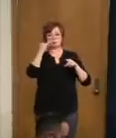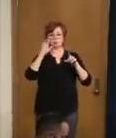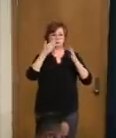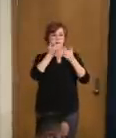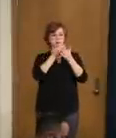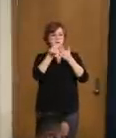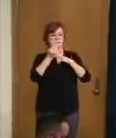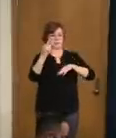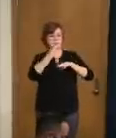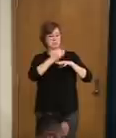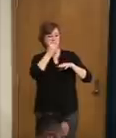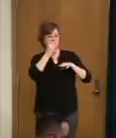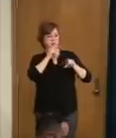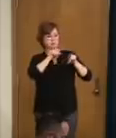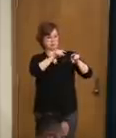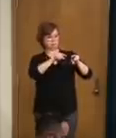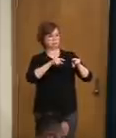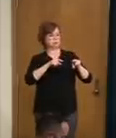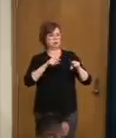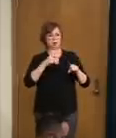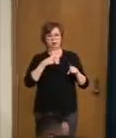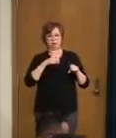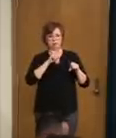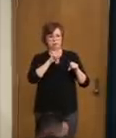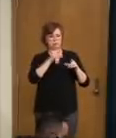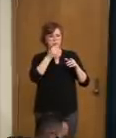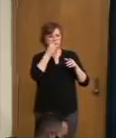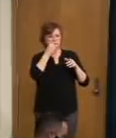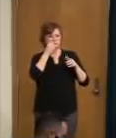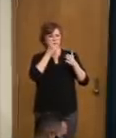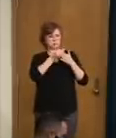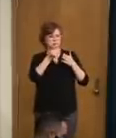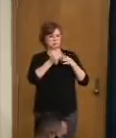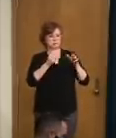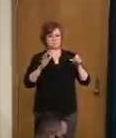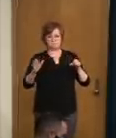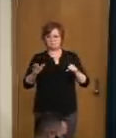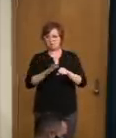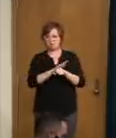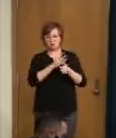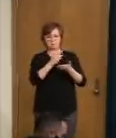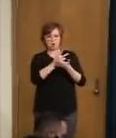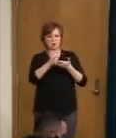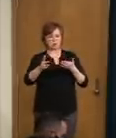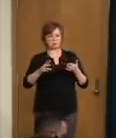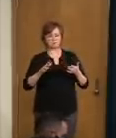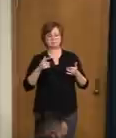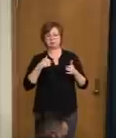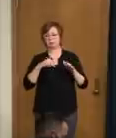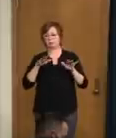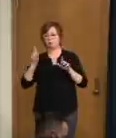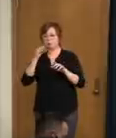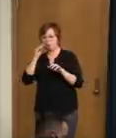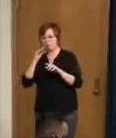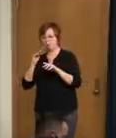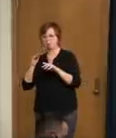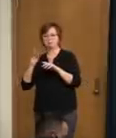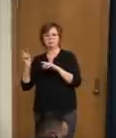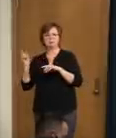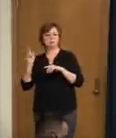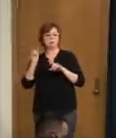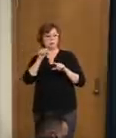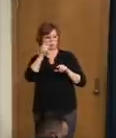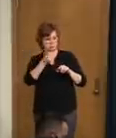And pre-Christmas shopping, people seem to slow things down. Right now, I think we need to have the same